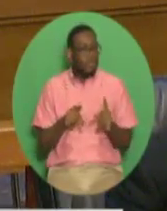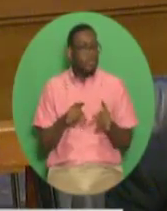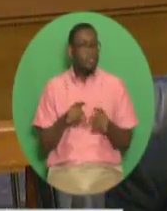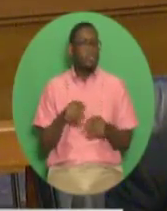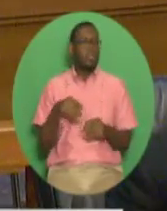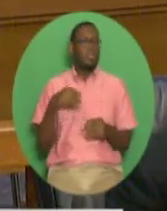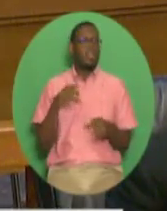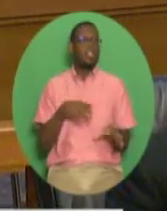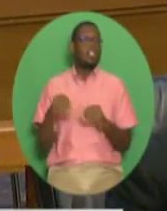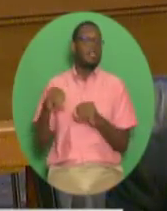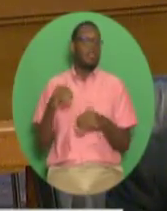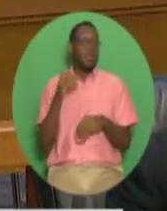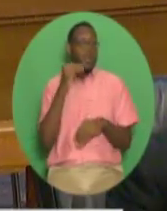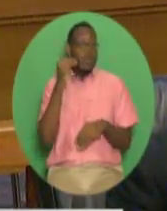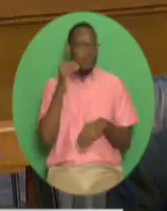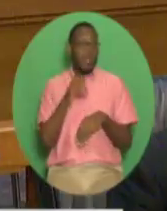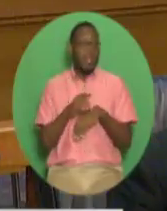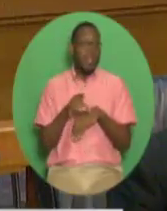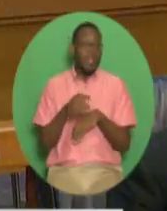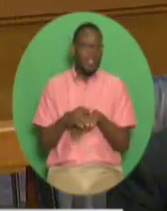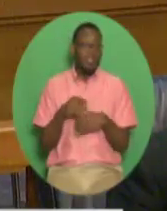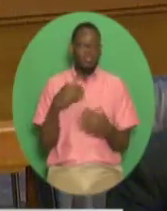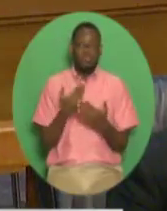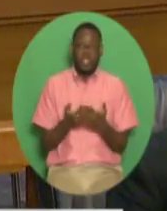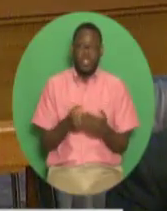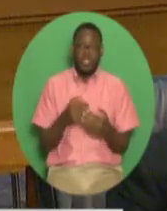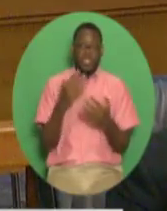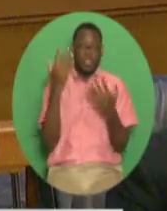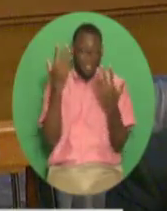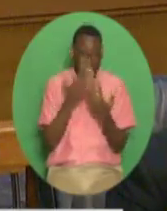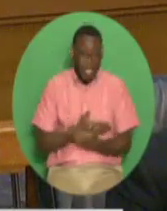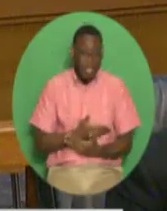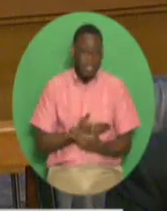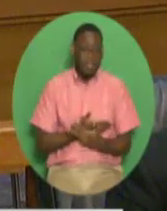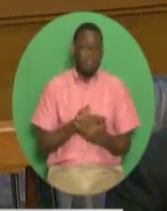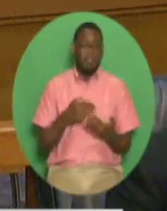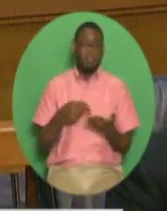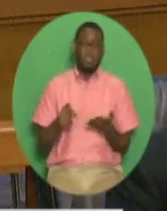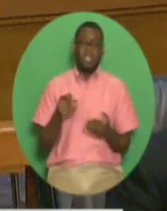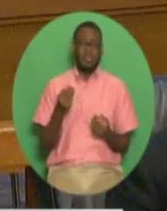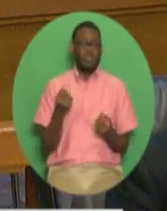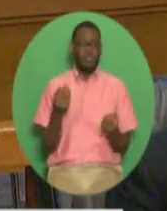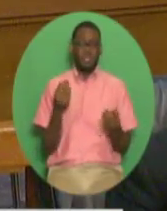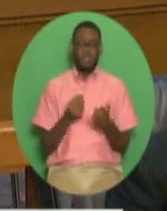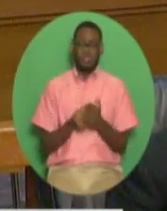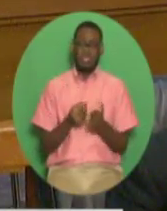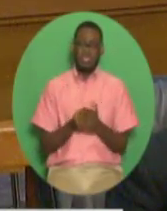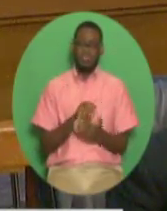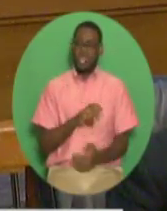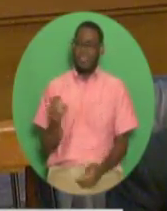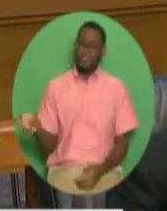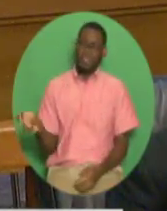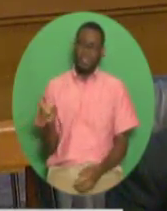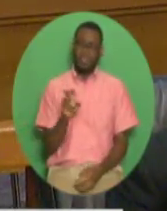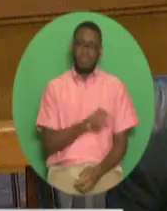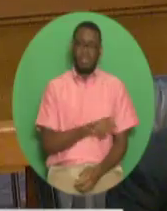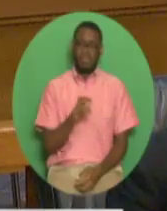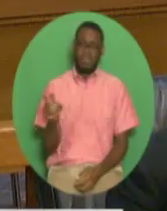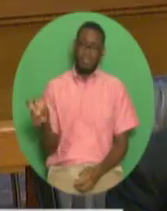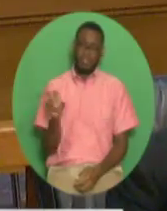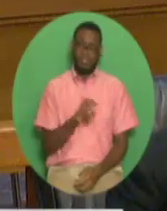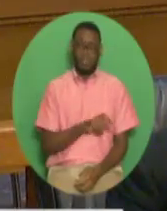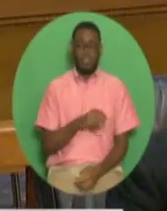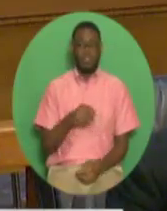to the speed limit and the transportation bill and so on. But there's also the issue of perhaps creating what we call